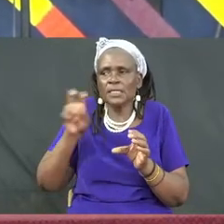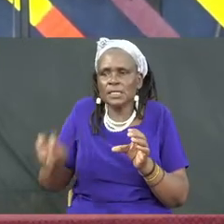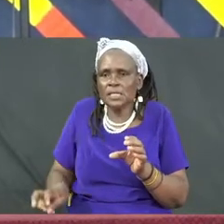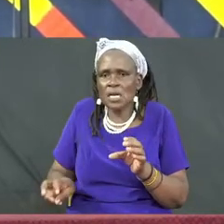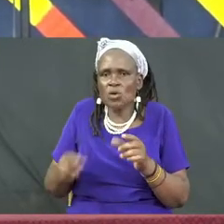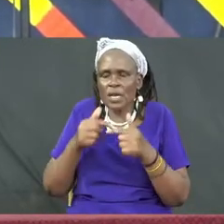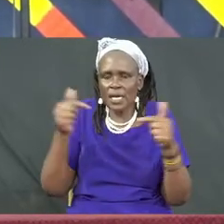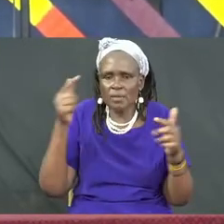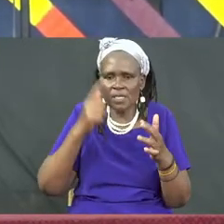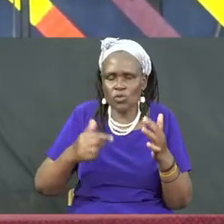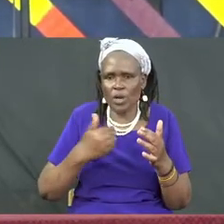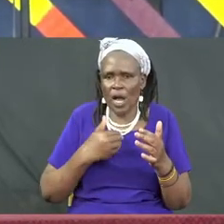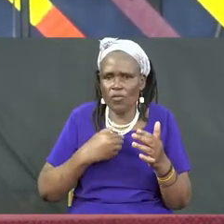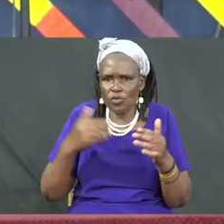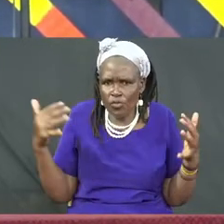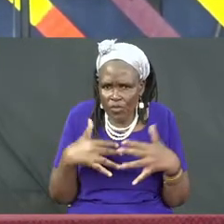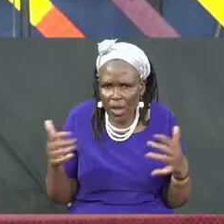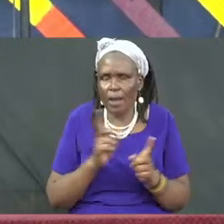should fear.